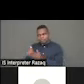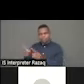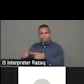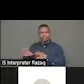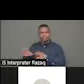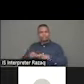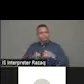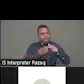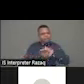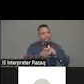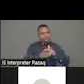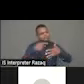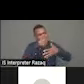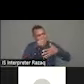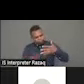masomo.